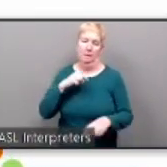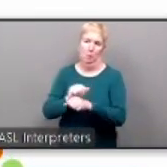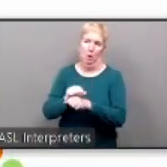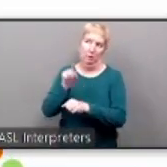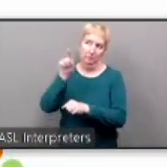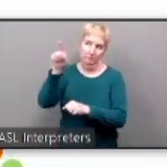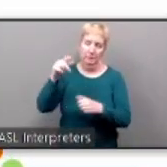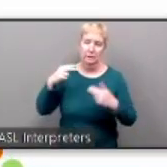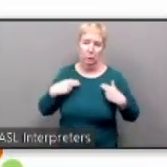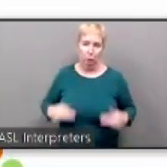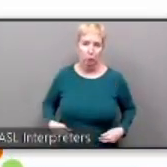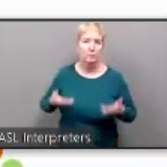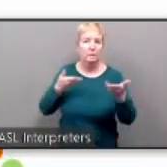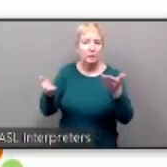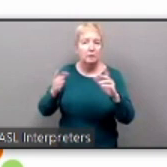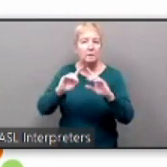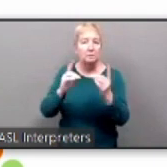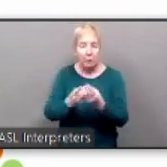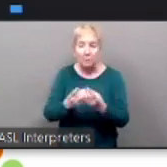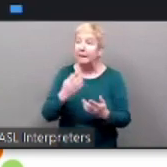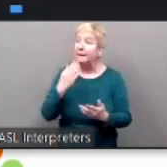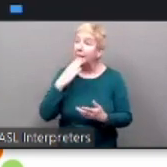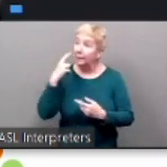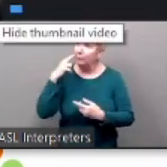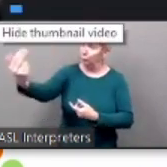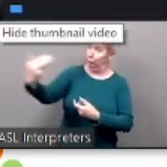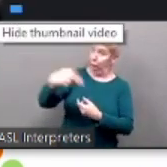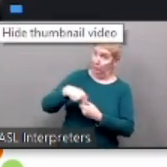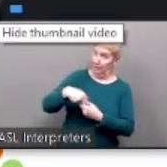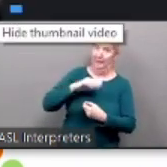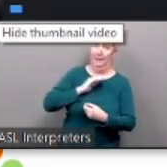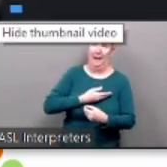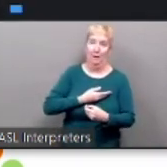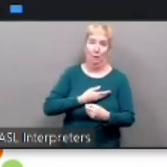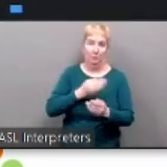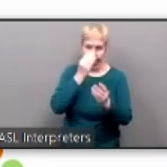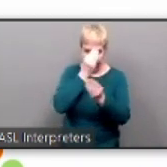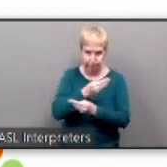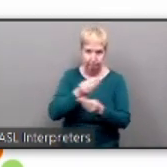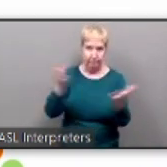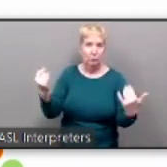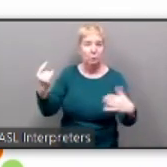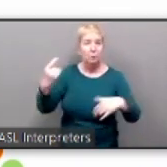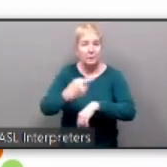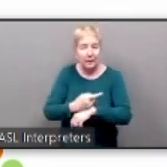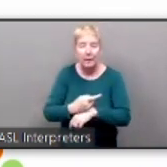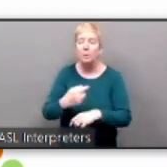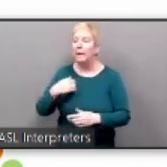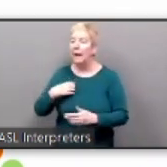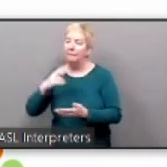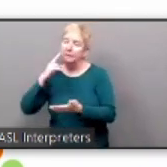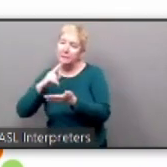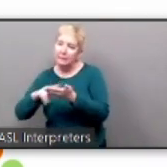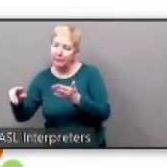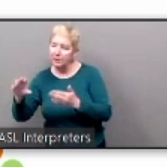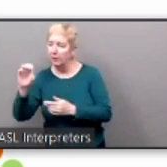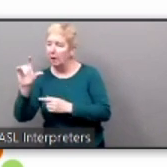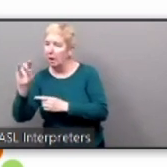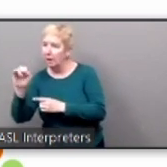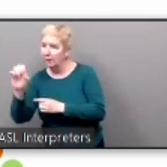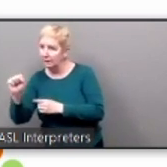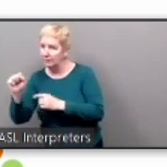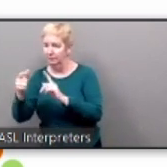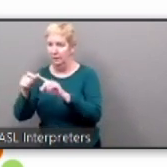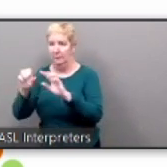joining us for today's COVID-19 update. We are joined by Secretaries Tracie Collins with the Department of